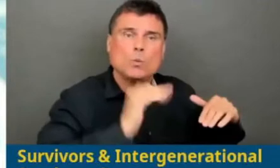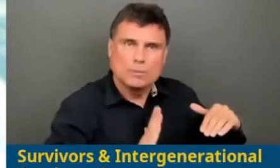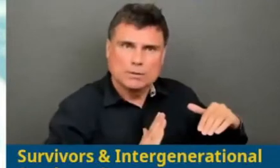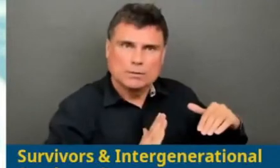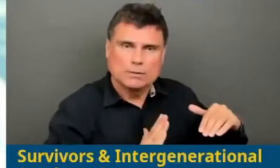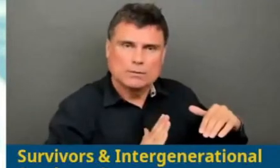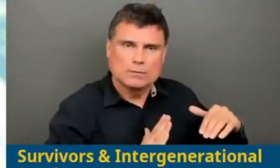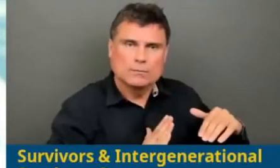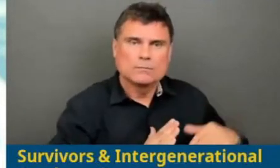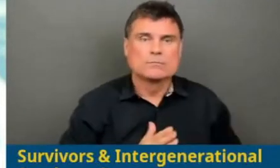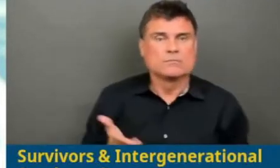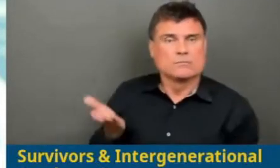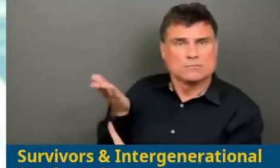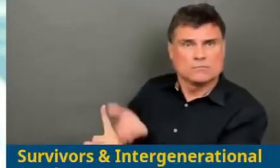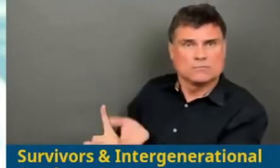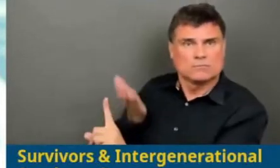work.